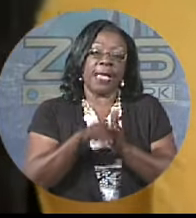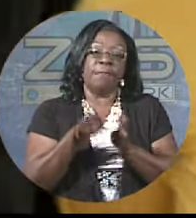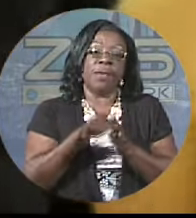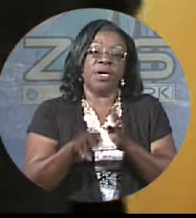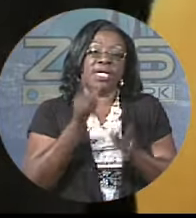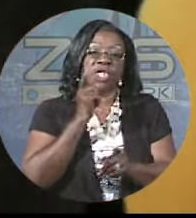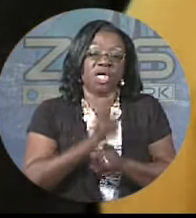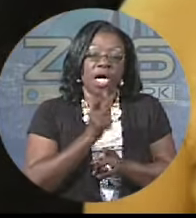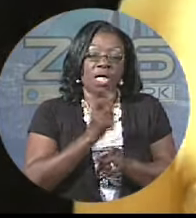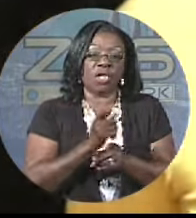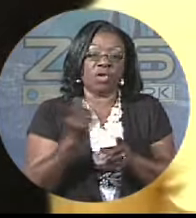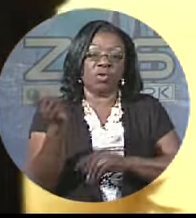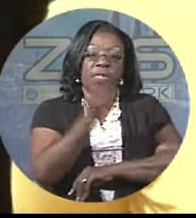today. The East Street resident is accused of causing the death of Terra Nova Stubbs on March 31st. Now, due to the nature of the